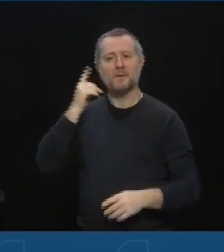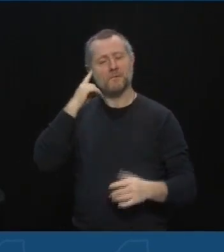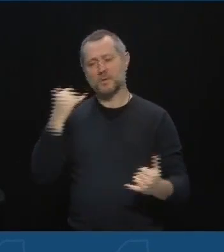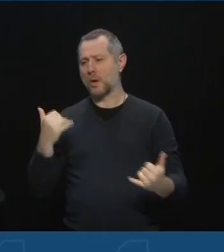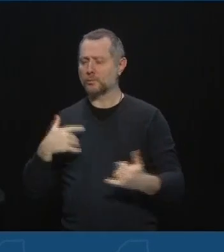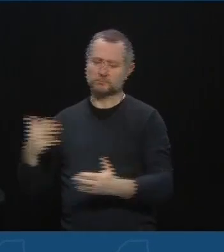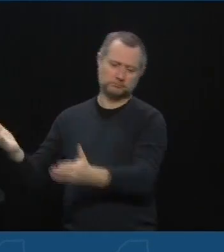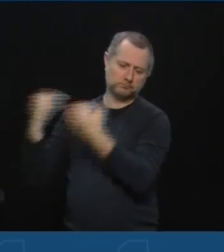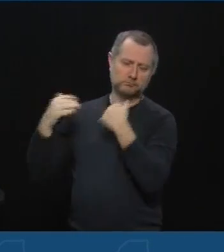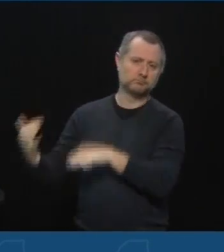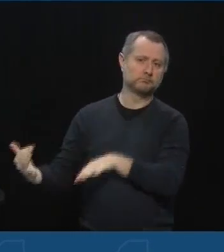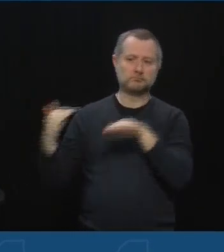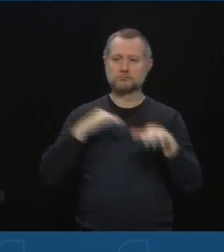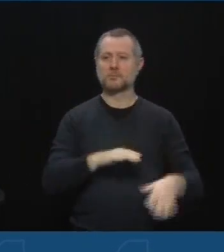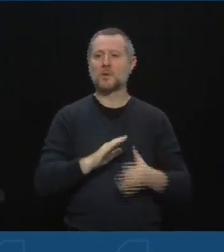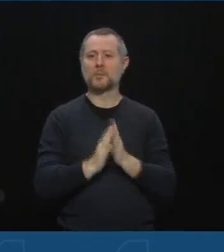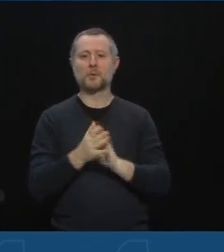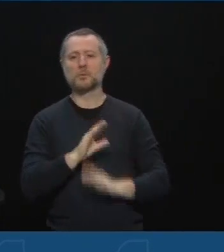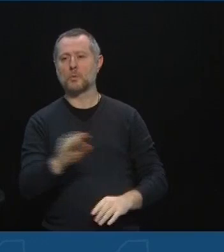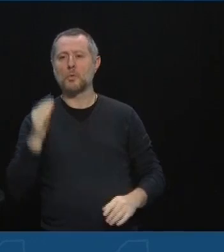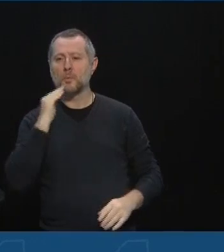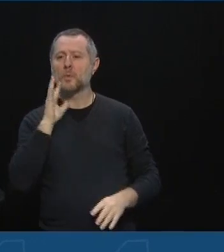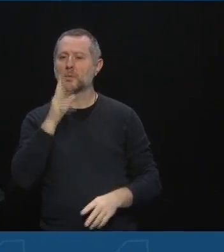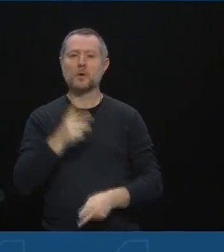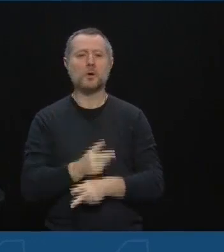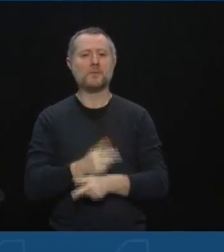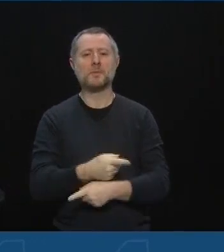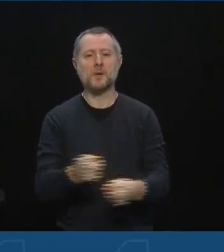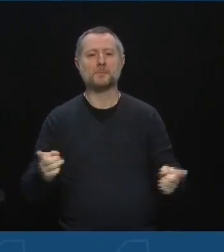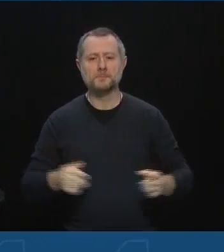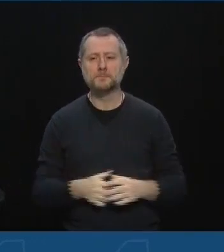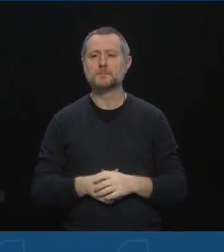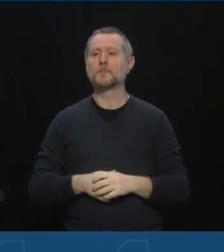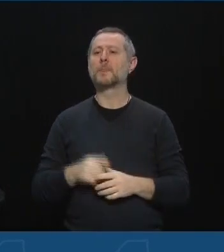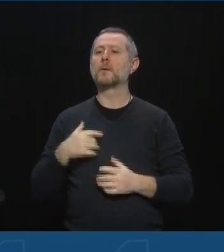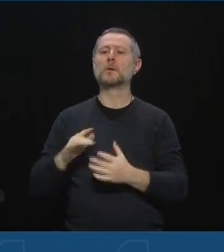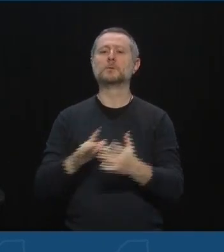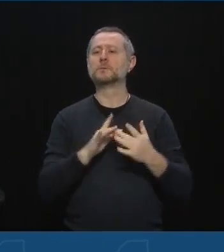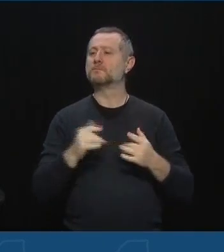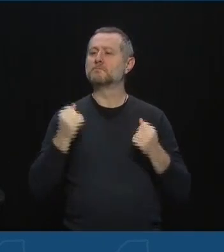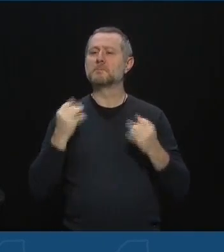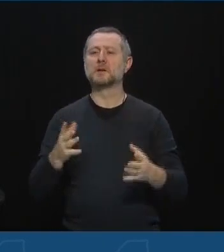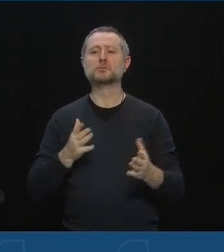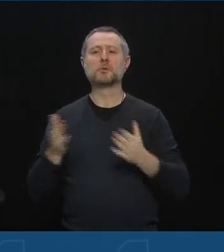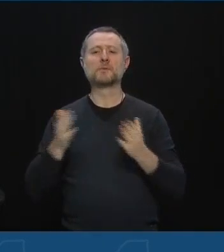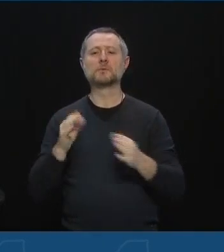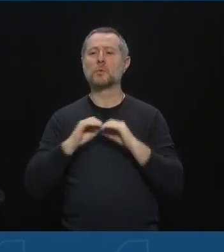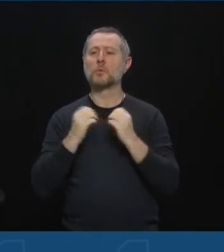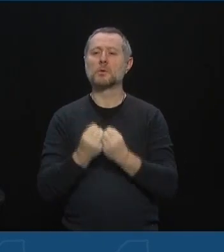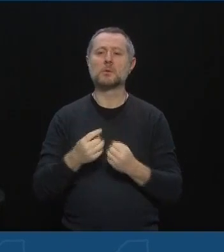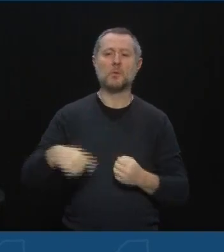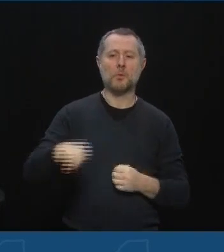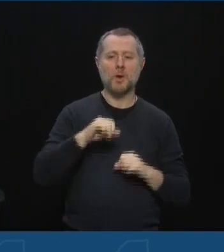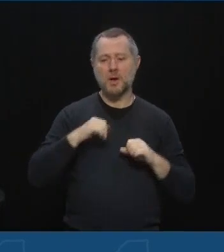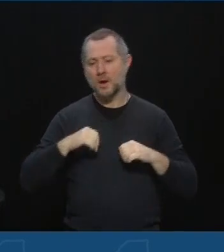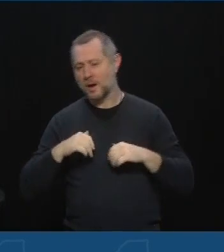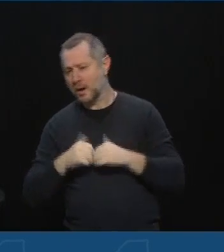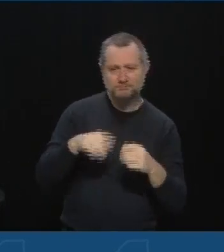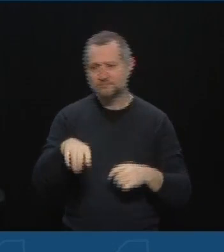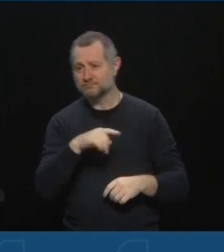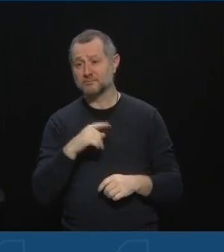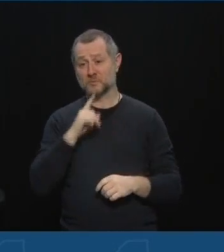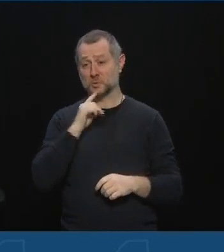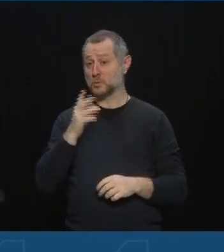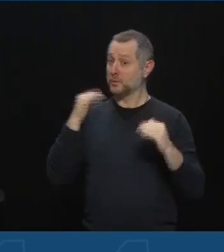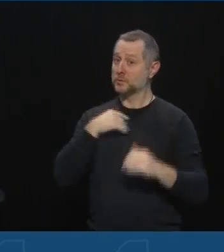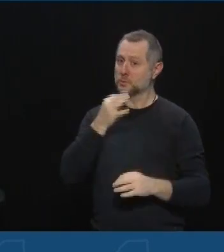your home. We will take care of you. And we've talked to many social services organizations to say, how are we going to do this? So I really, truly hope that we'll be